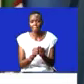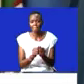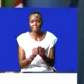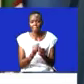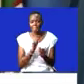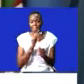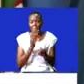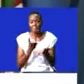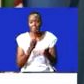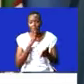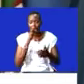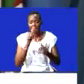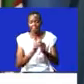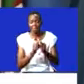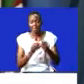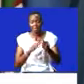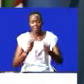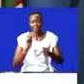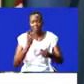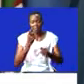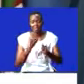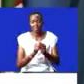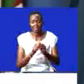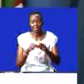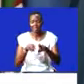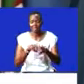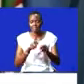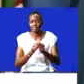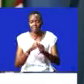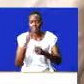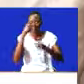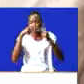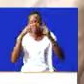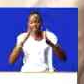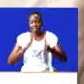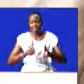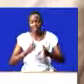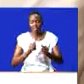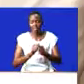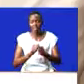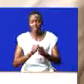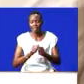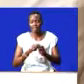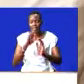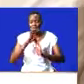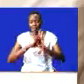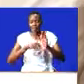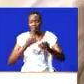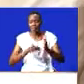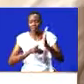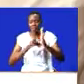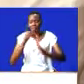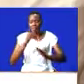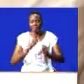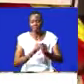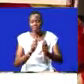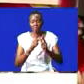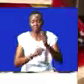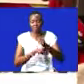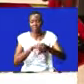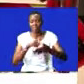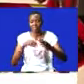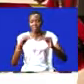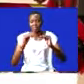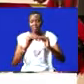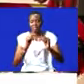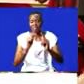Forum, and Professor Ka chenro mag dongruok ma romo ni dhi siro en kaka ting'o gundho